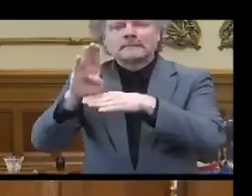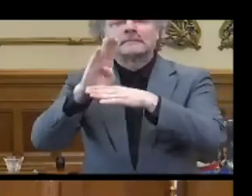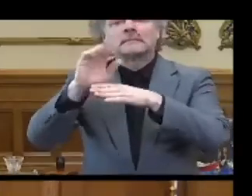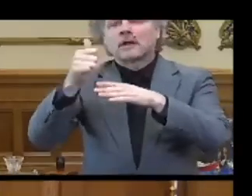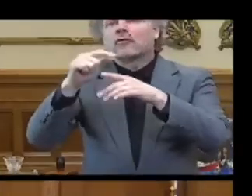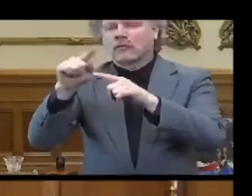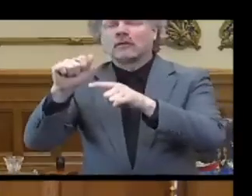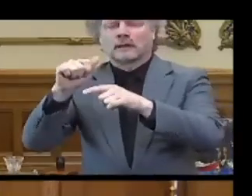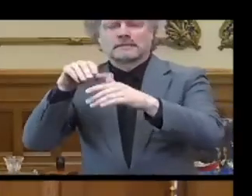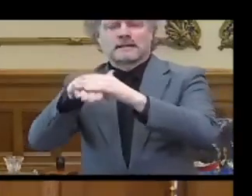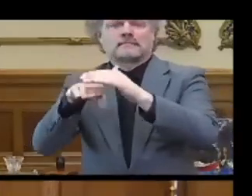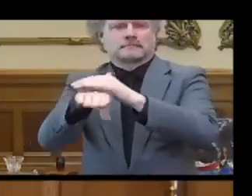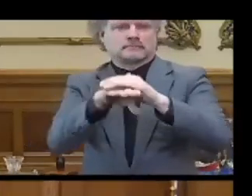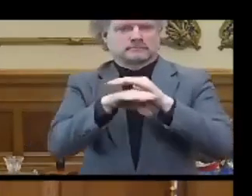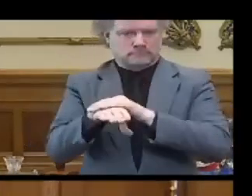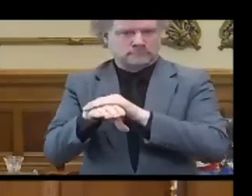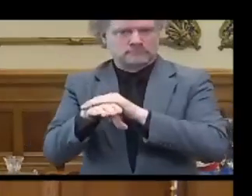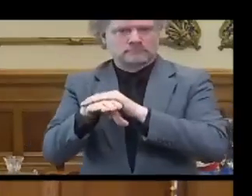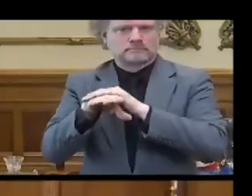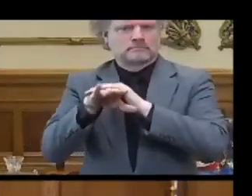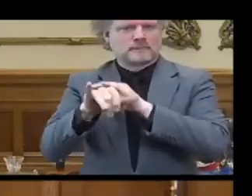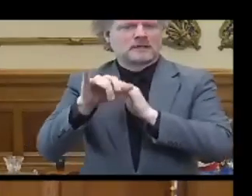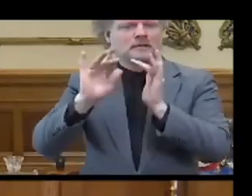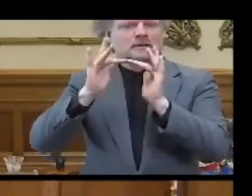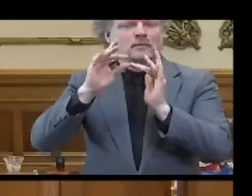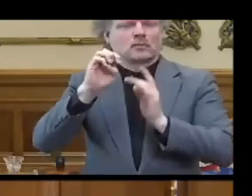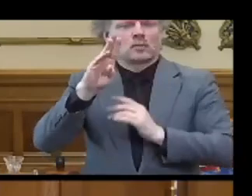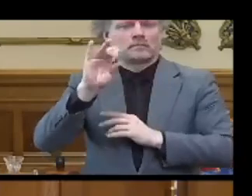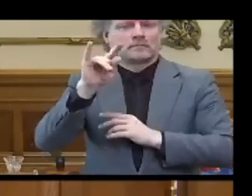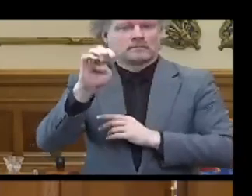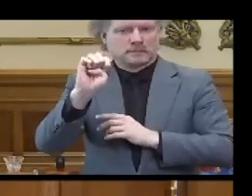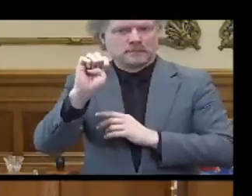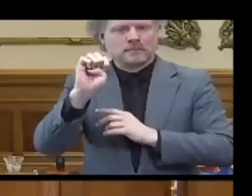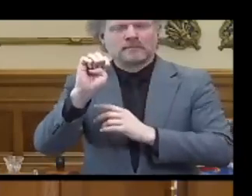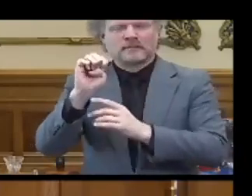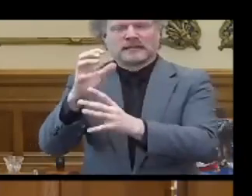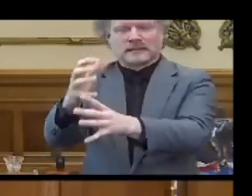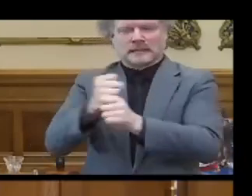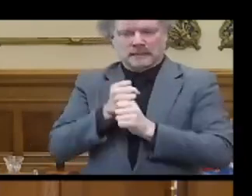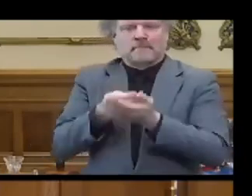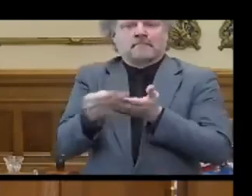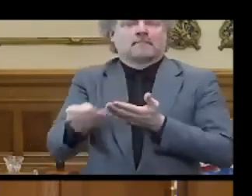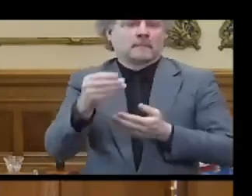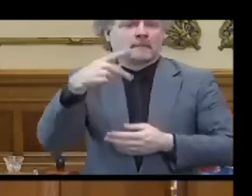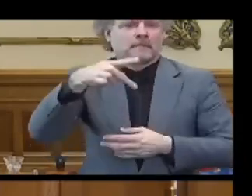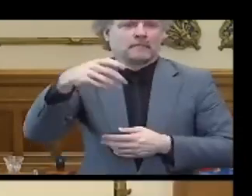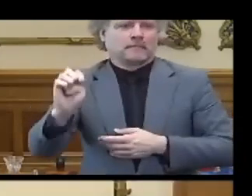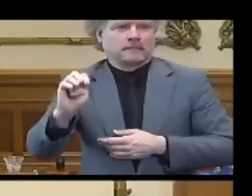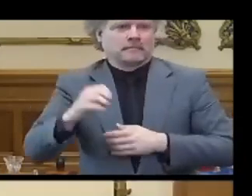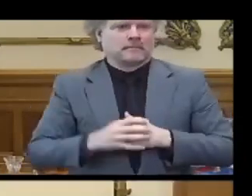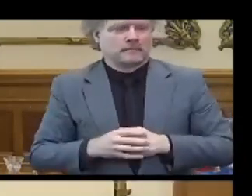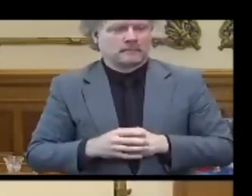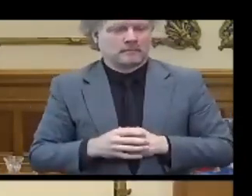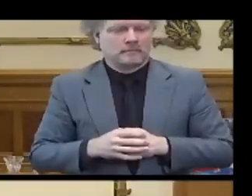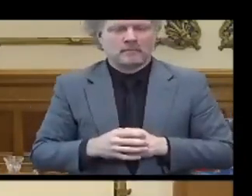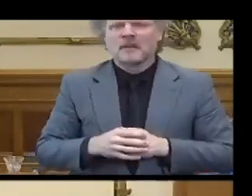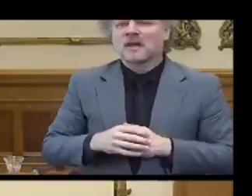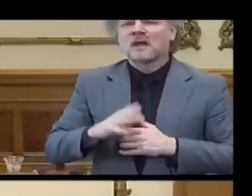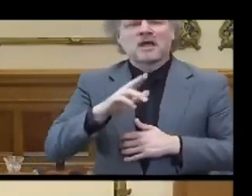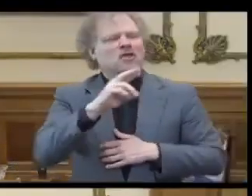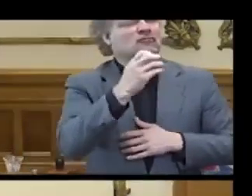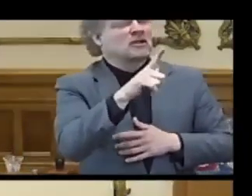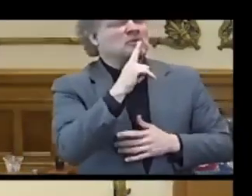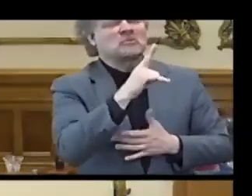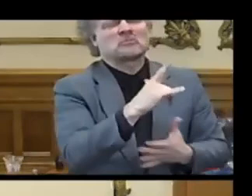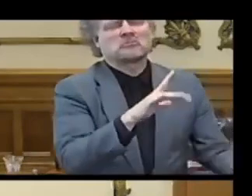can access that website in order to get their PPE. Yeah, and we can, Rachel, we can have Luke